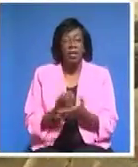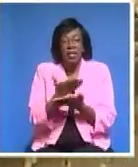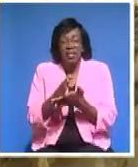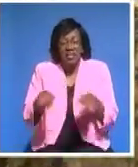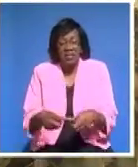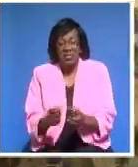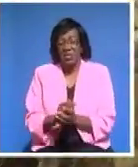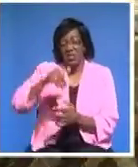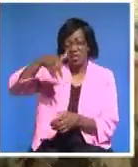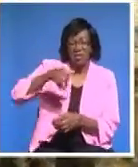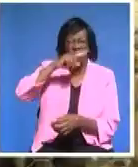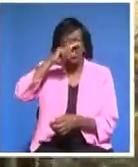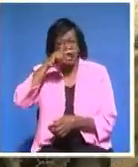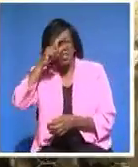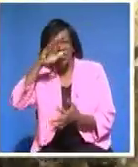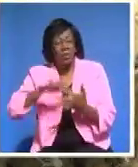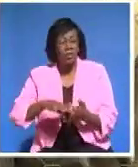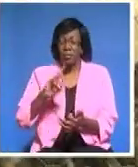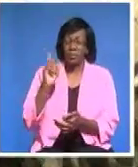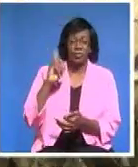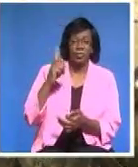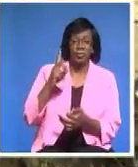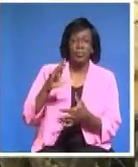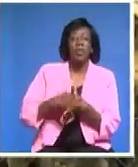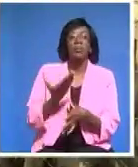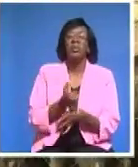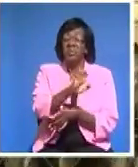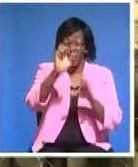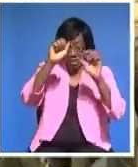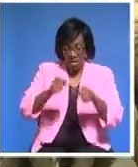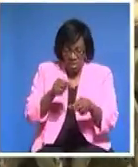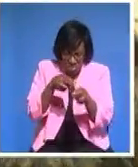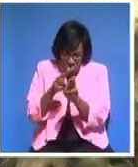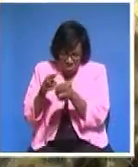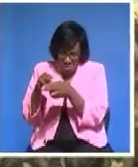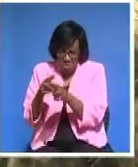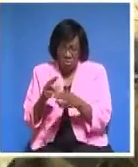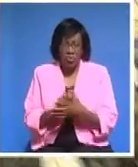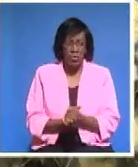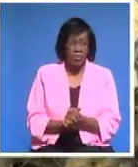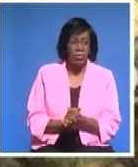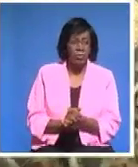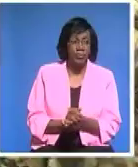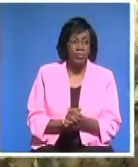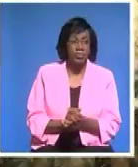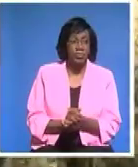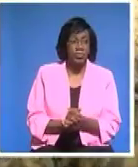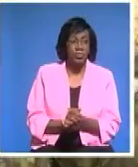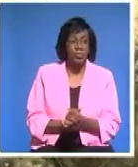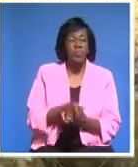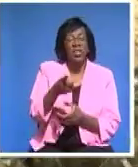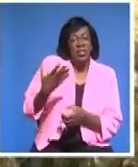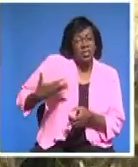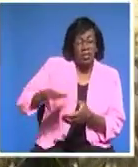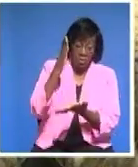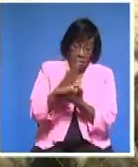just yet, as they remain highly at risk of persecution, especially by private landowners. Now, this is despite the fact that